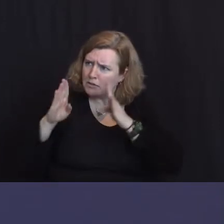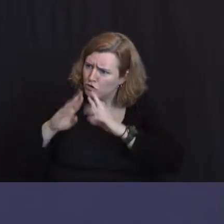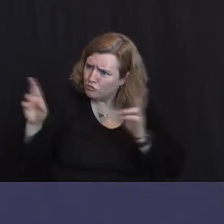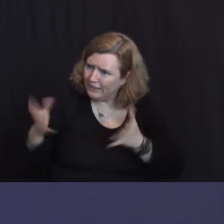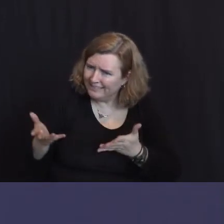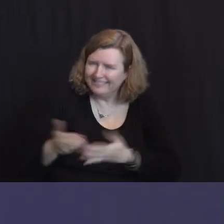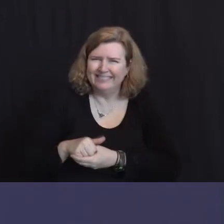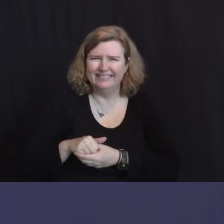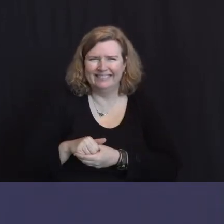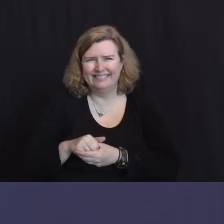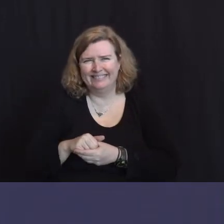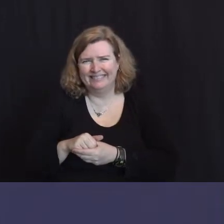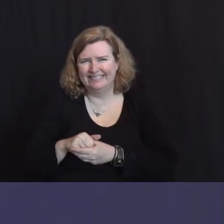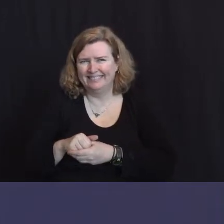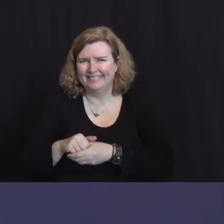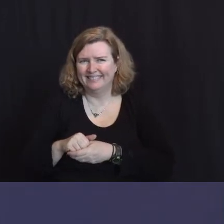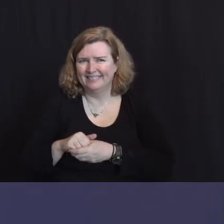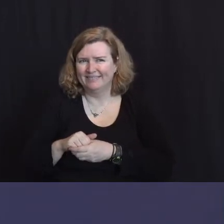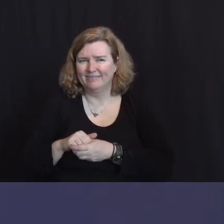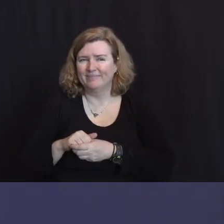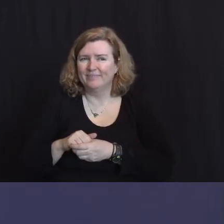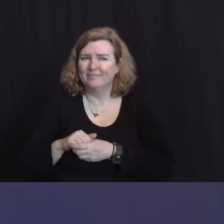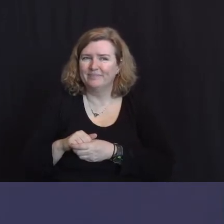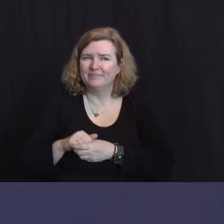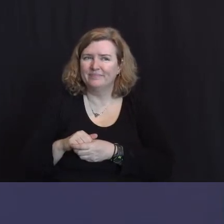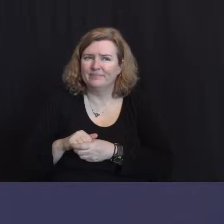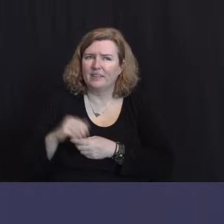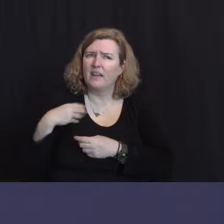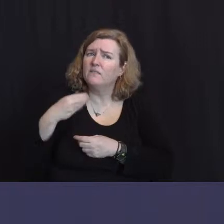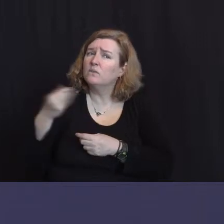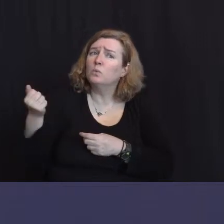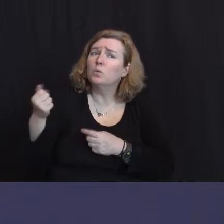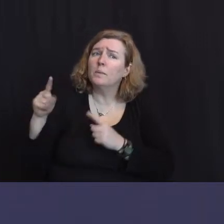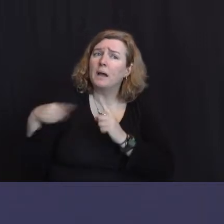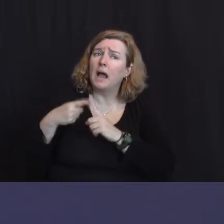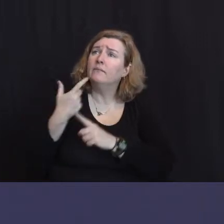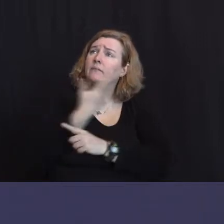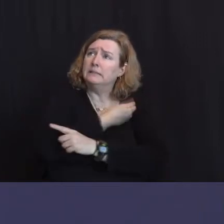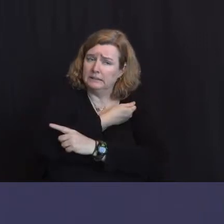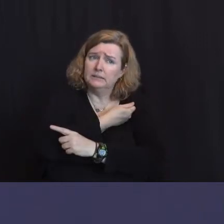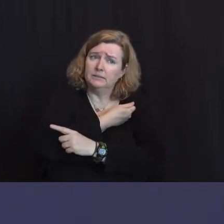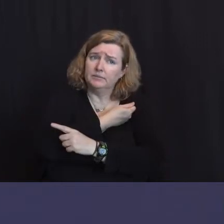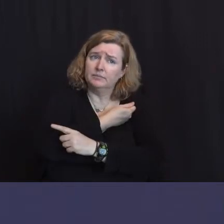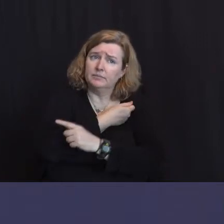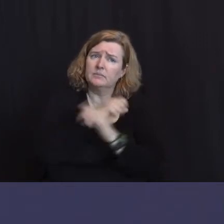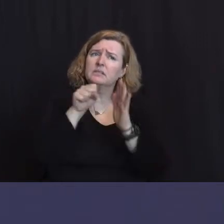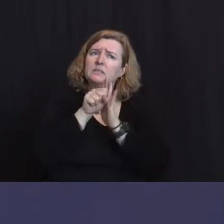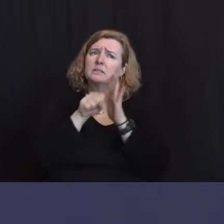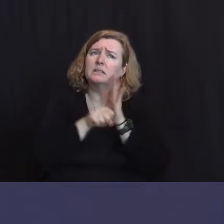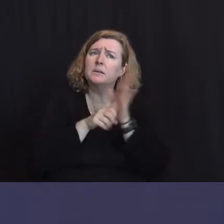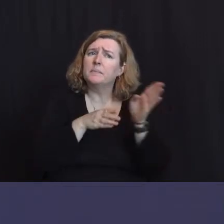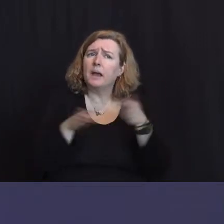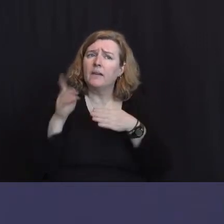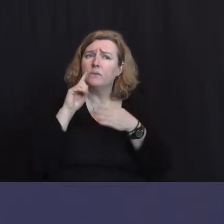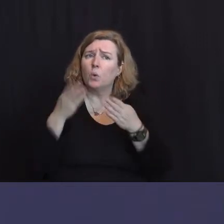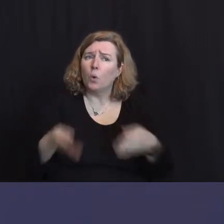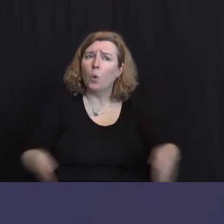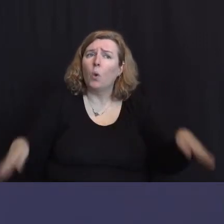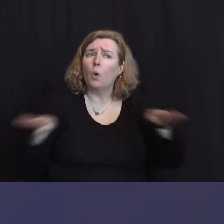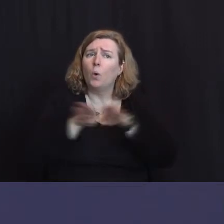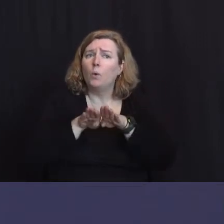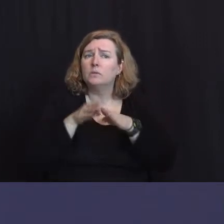Afternoon, Governor. Good afternoon. I have a few on vaccines. What is the state plan for closing vaccine sites like Essex County is